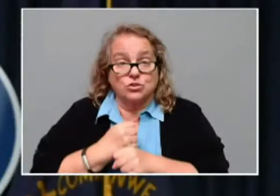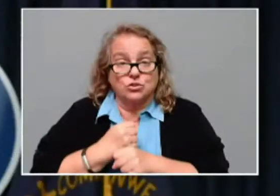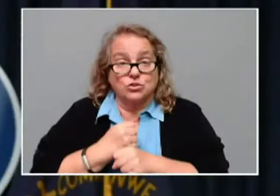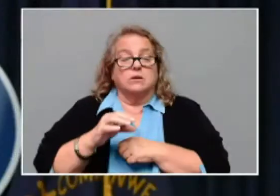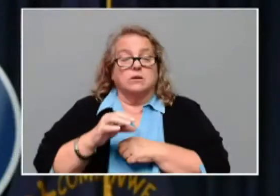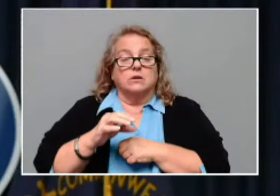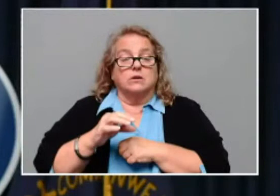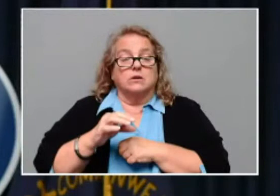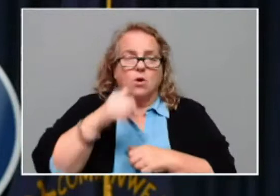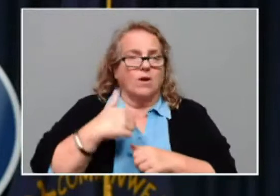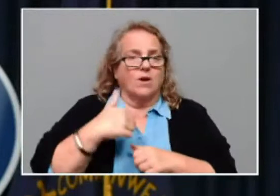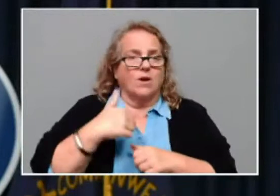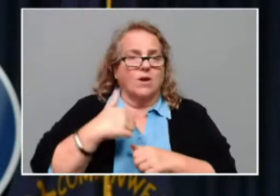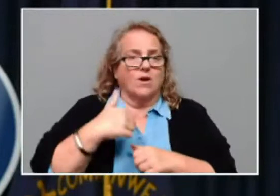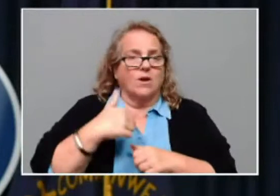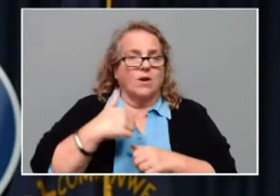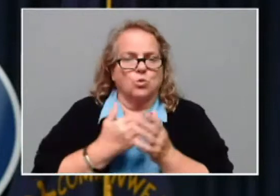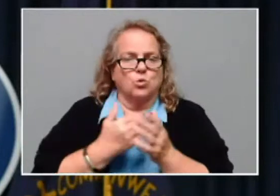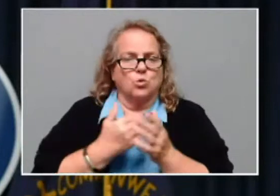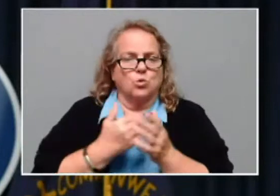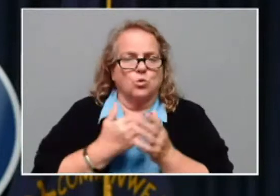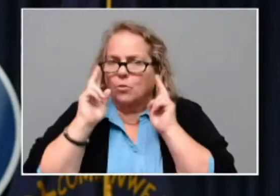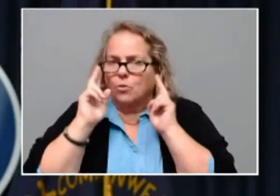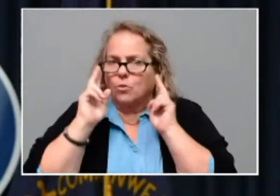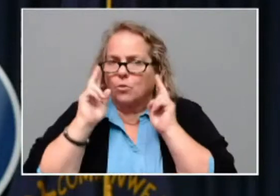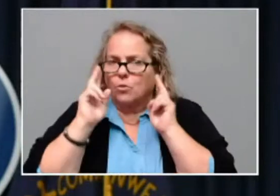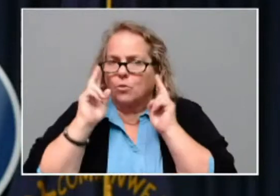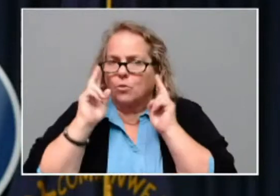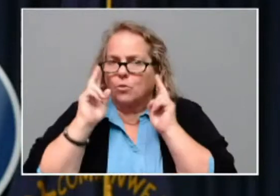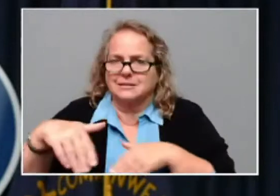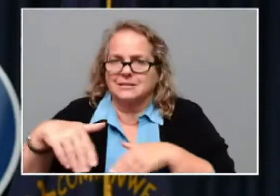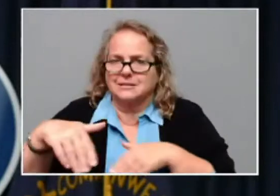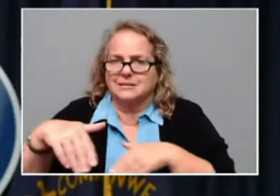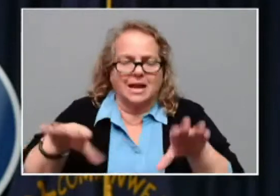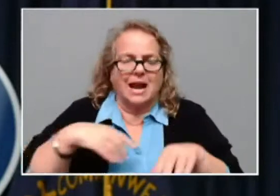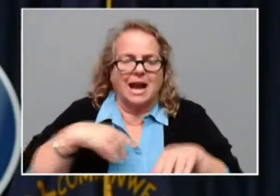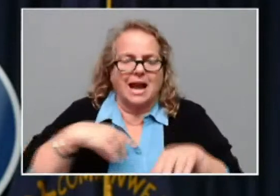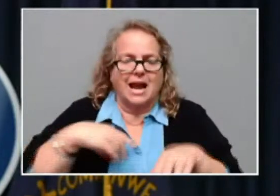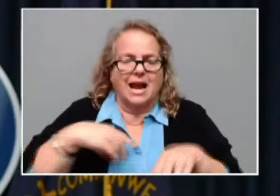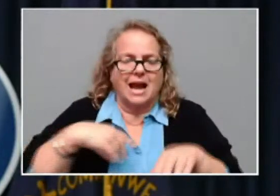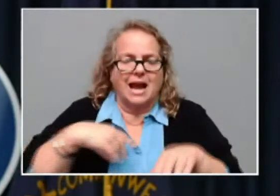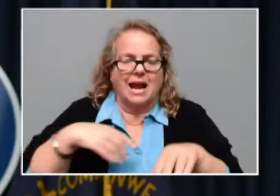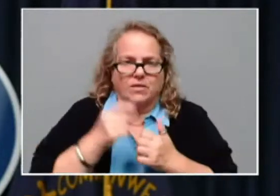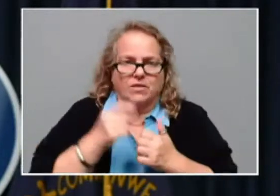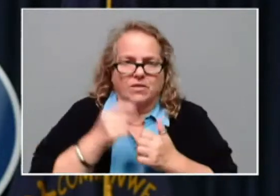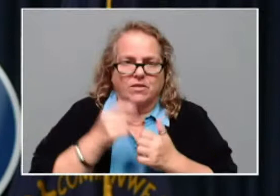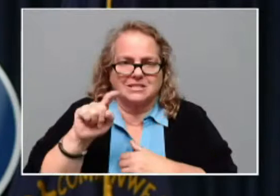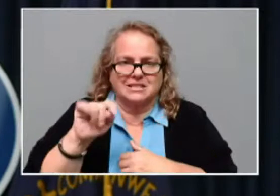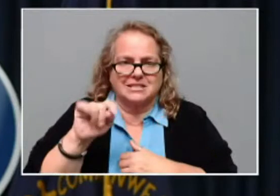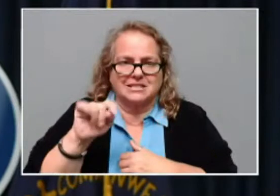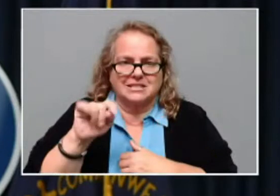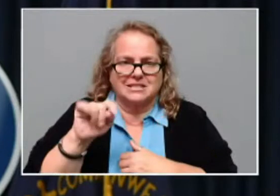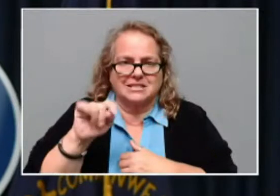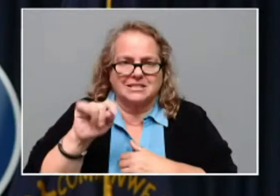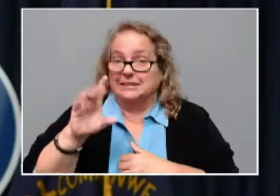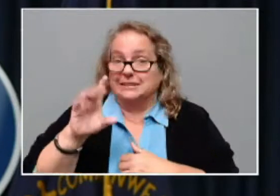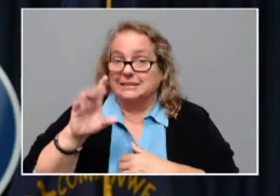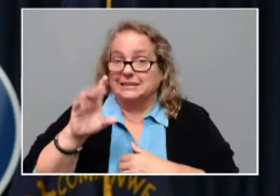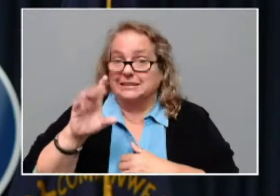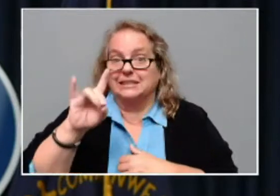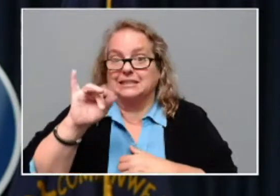Halloween guidance out yet, and that's one I need to check with Dr. Stacks. Certainly the CDC put out